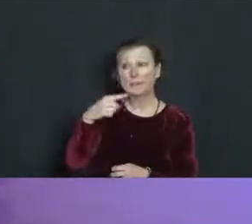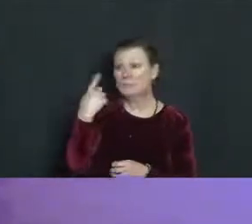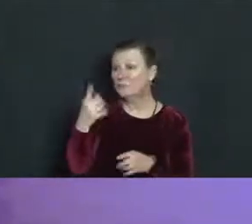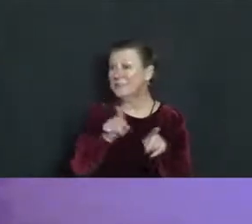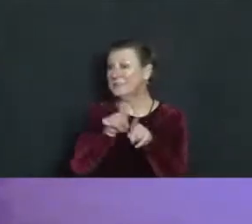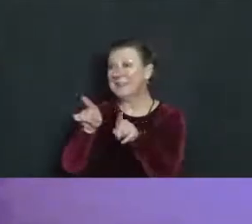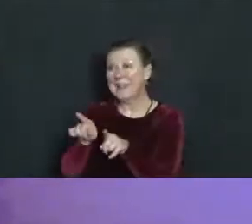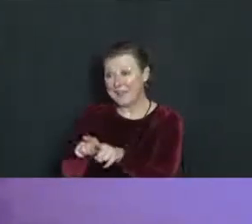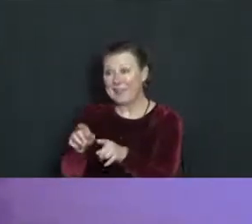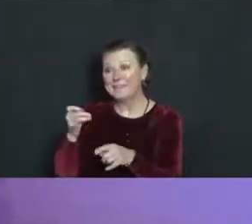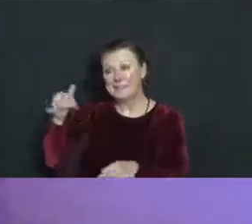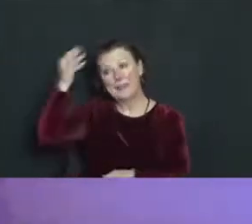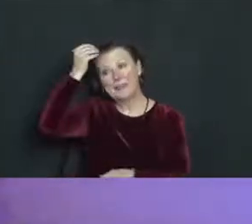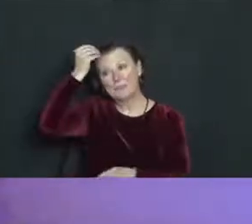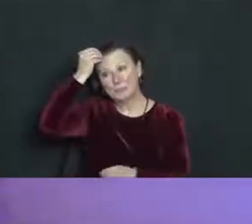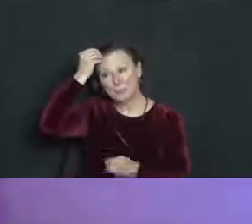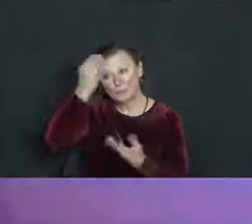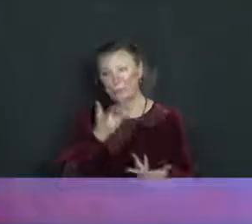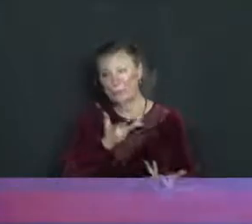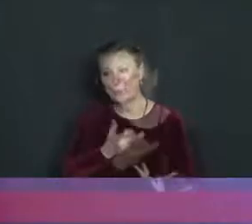they had been told.